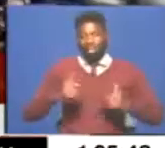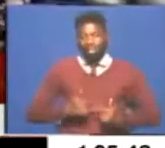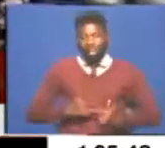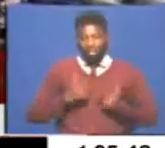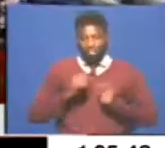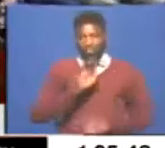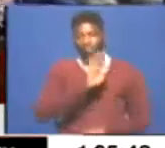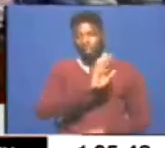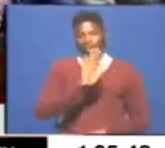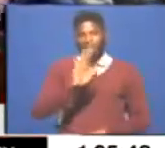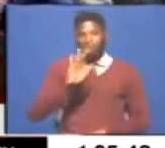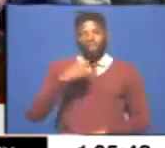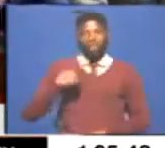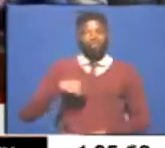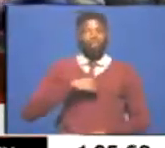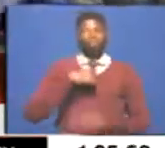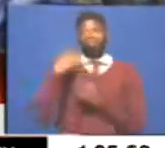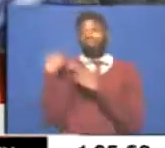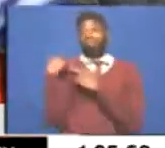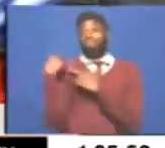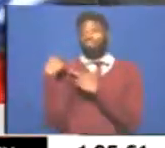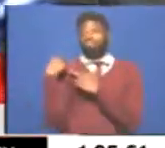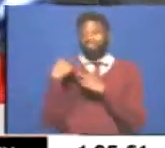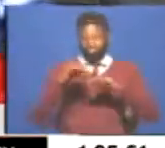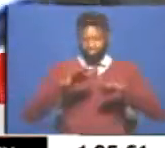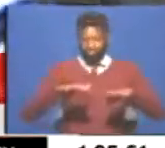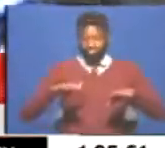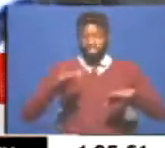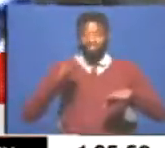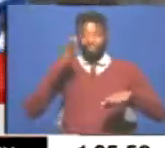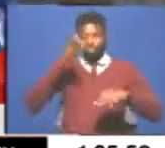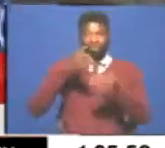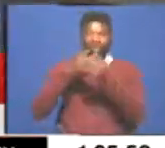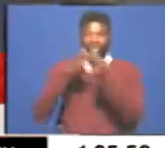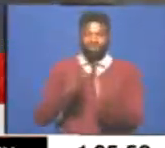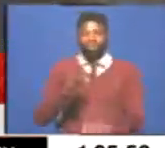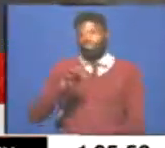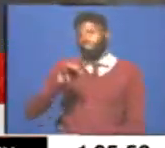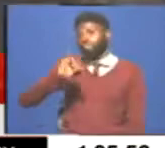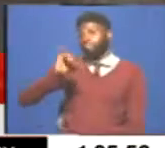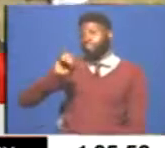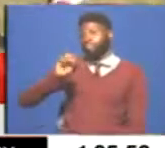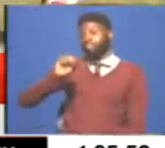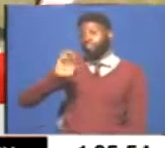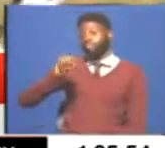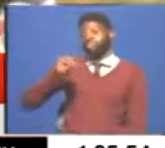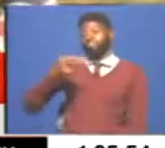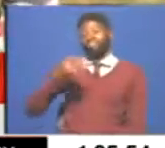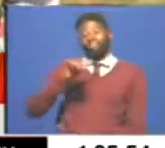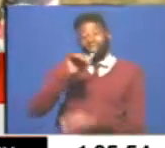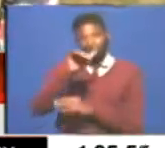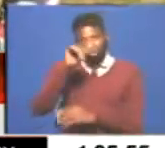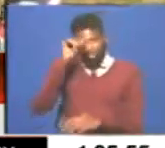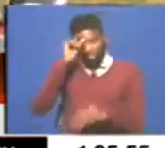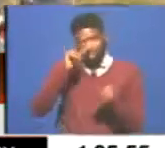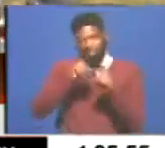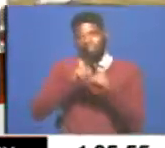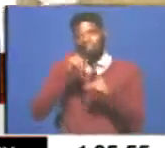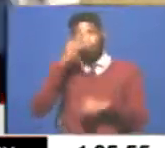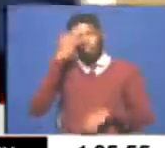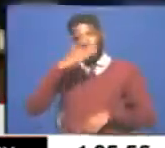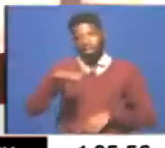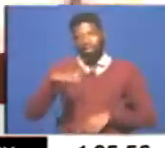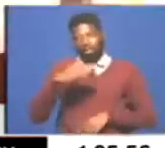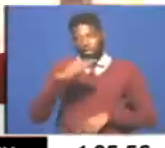ambao tunasema ni viongozi wa kesho. Joseph Achiro called on the government and parliament to legislate on how children's homes in the